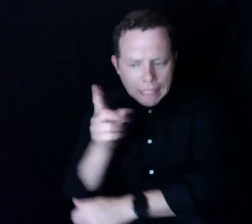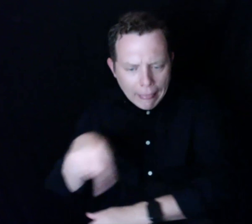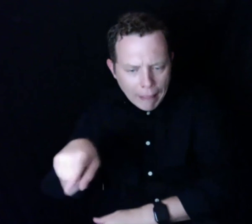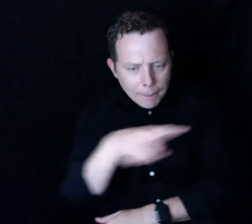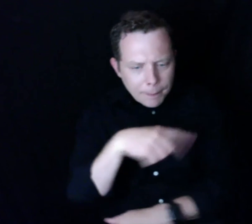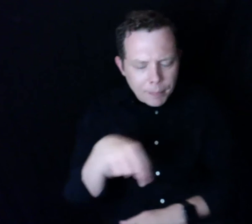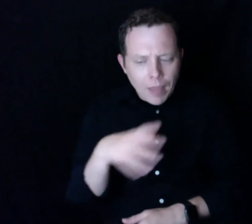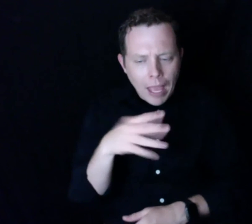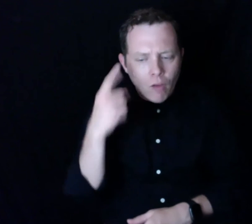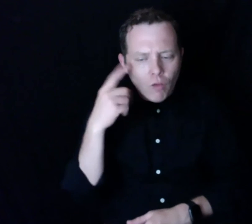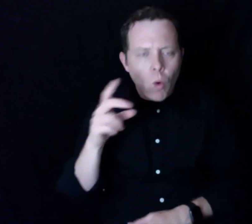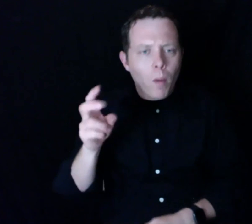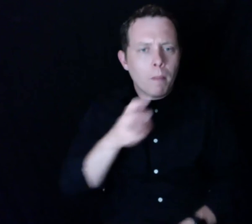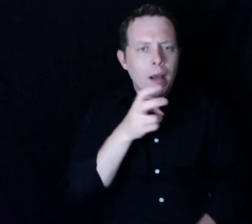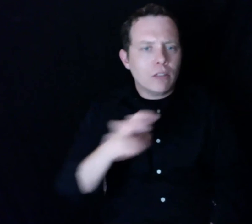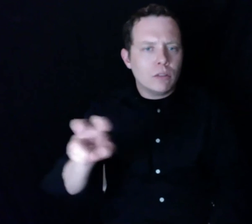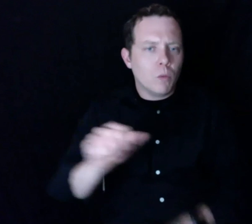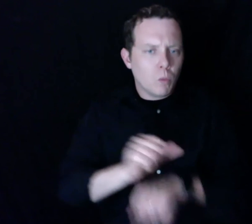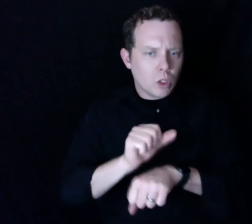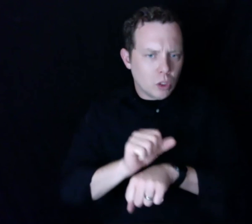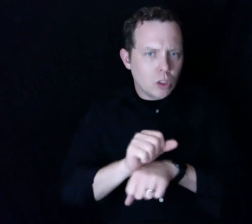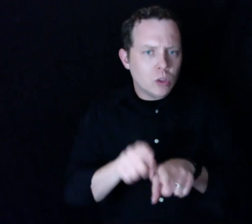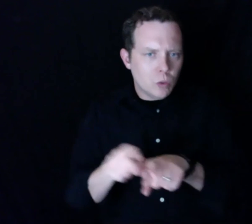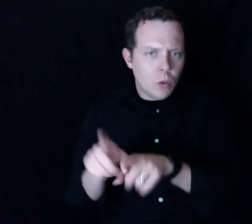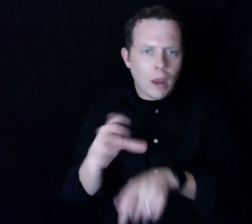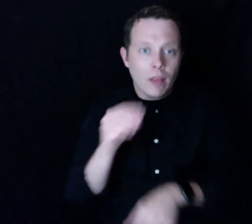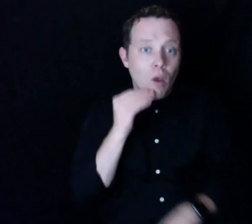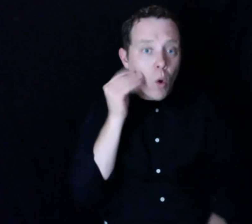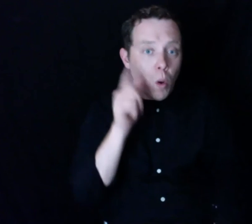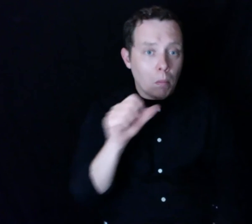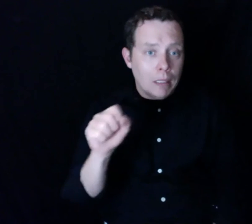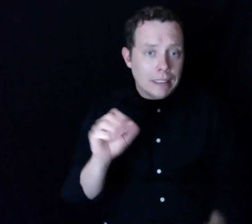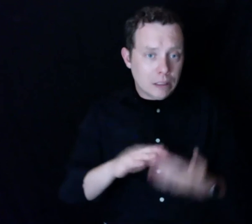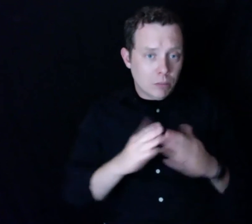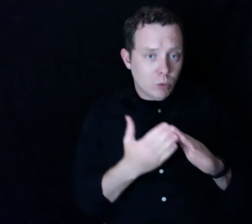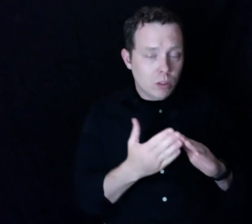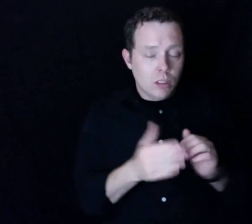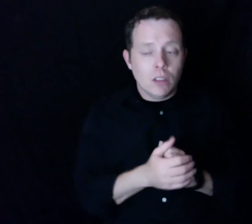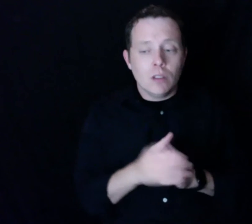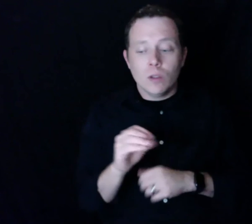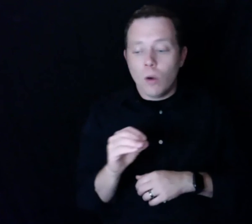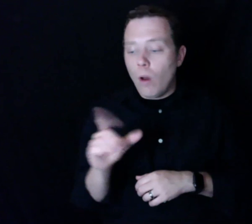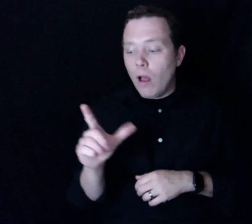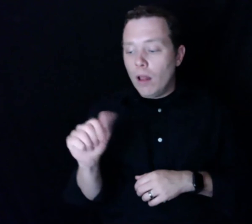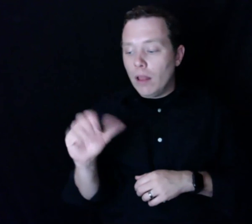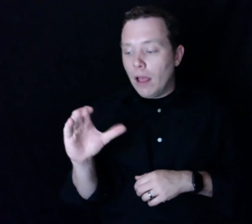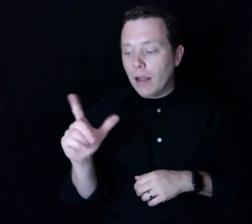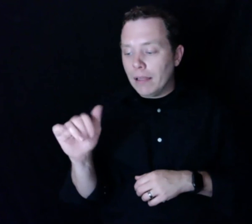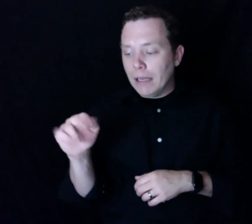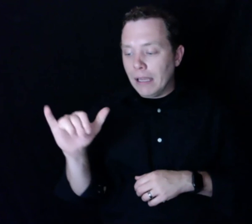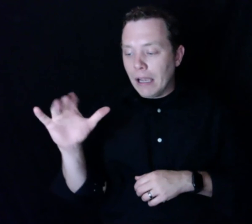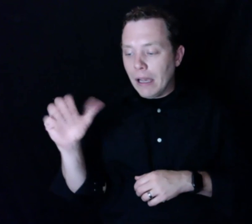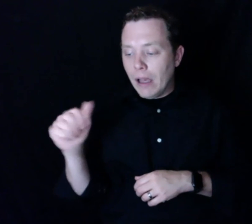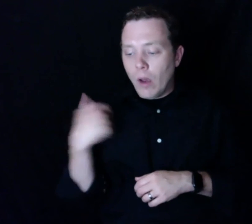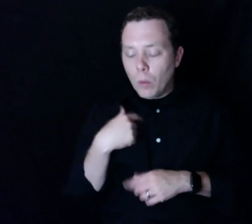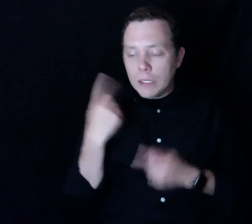is the homeless community. And so we sort of, at La Clinica, we consider those folks to be our